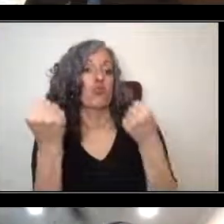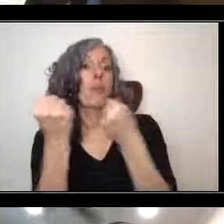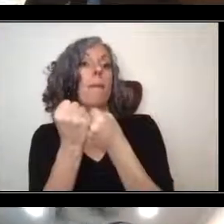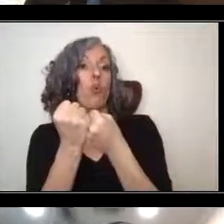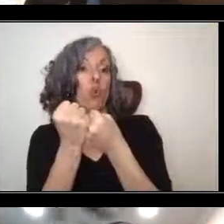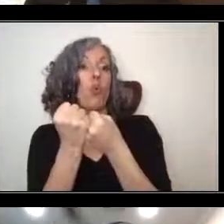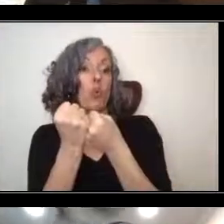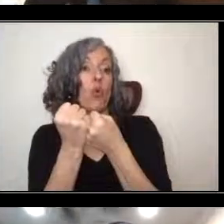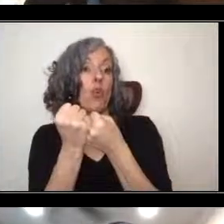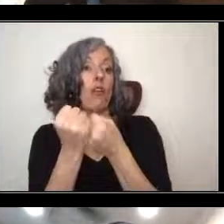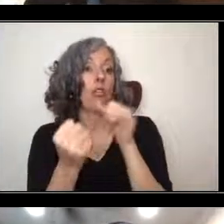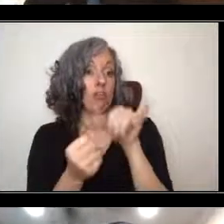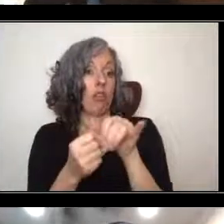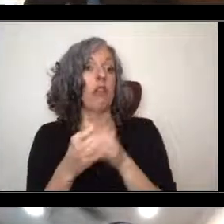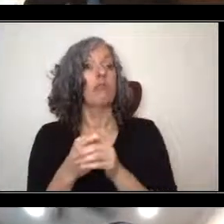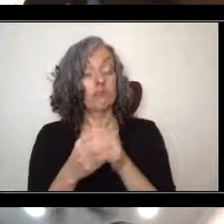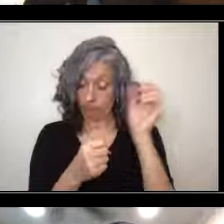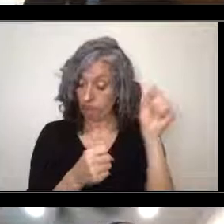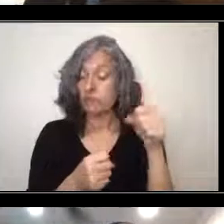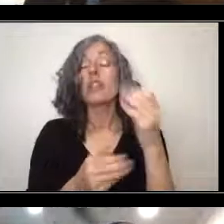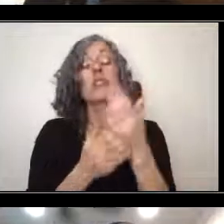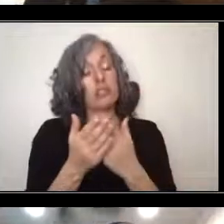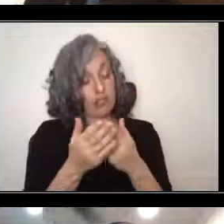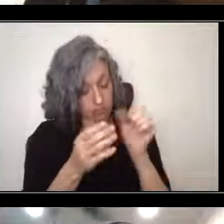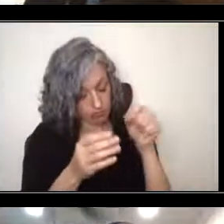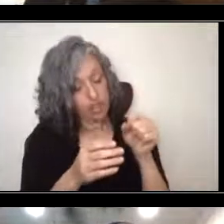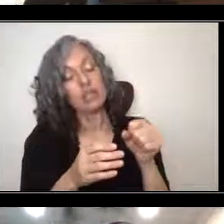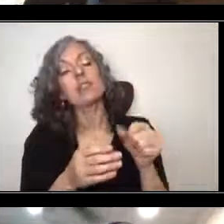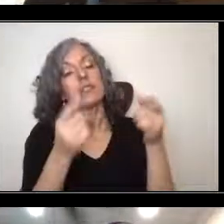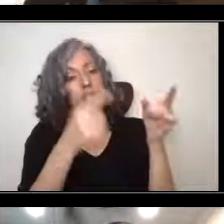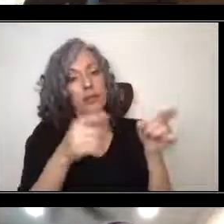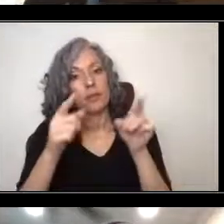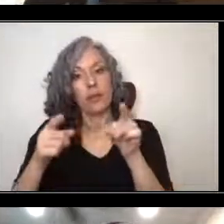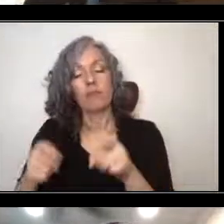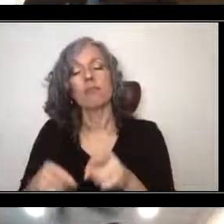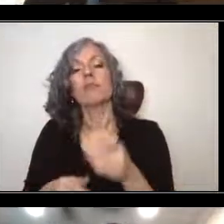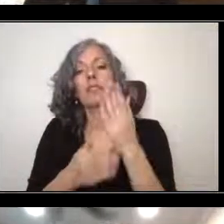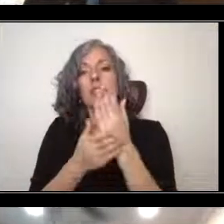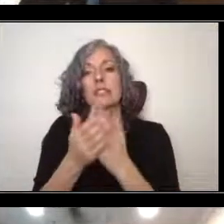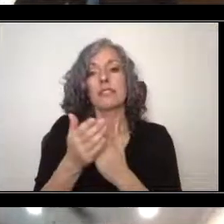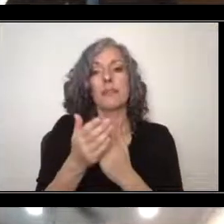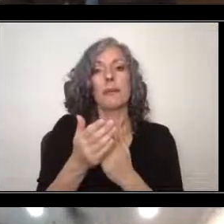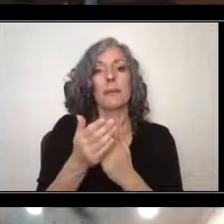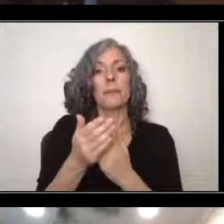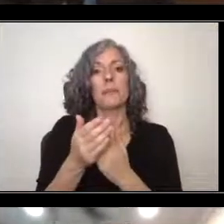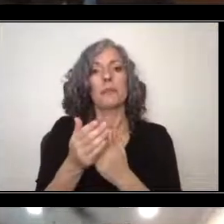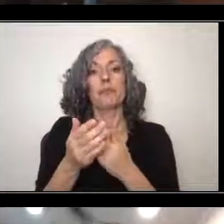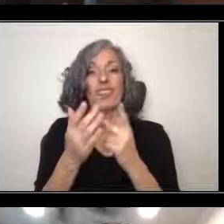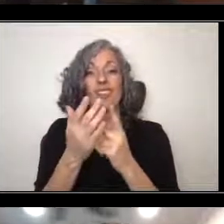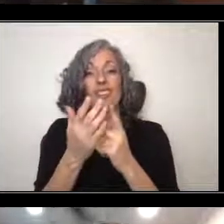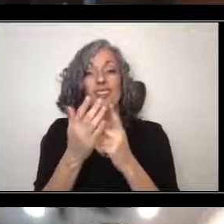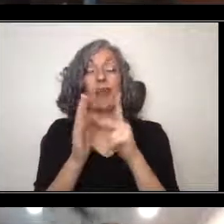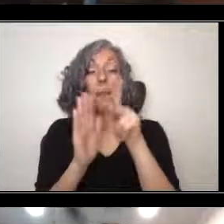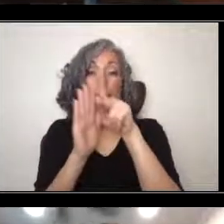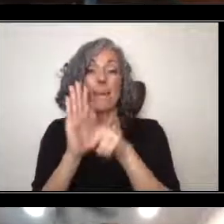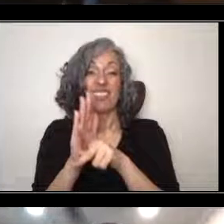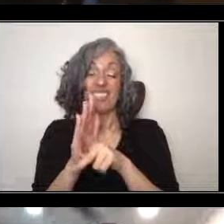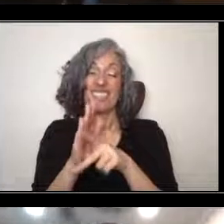Yes, there are some things that are happening. Some of which there's some policies still being developed. Some of which there's